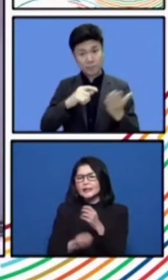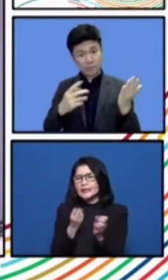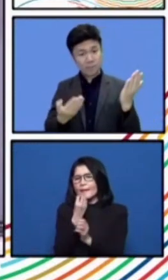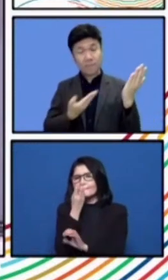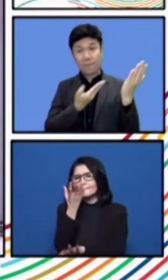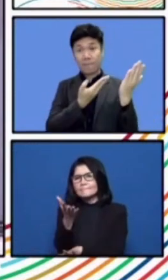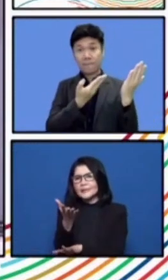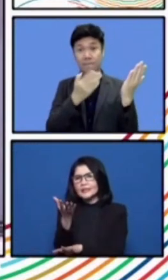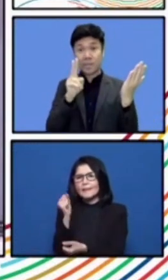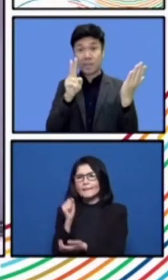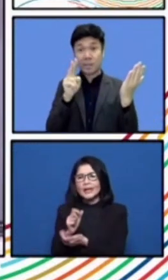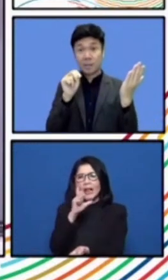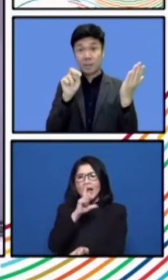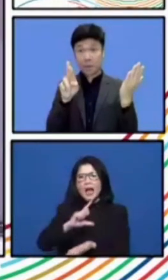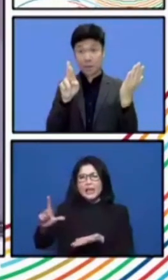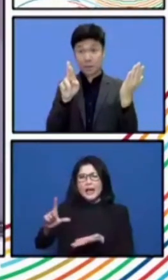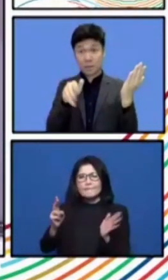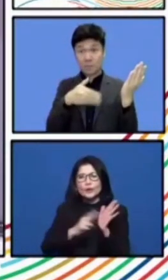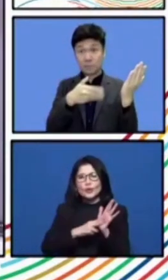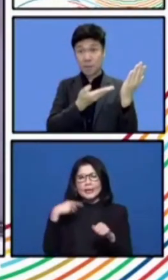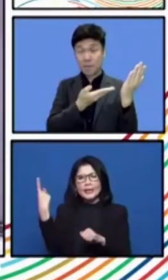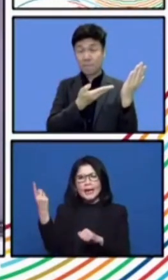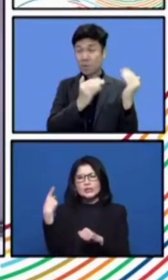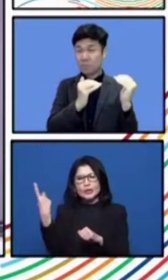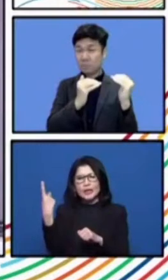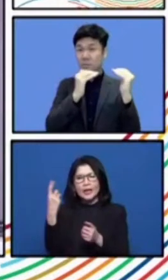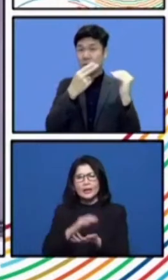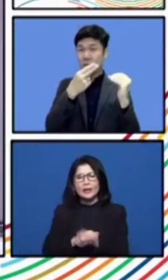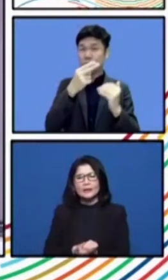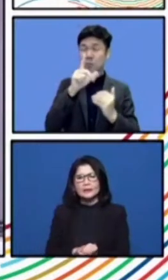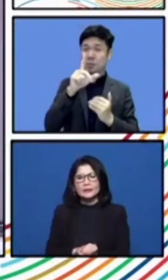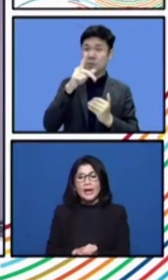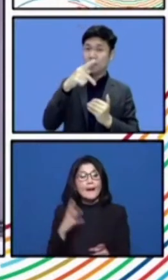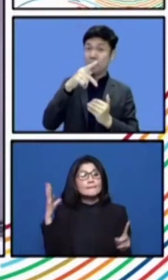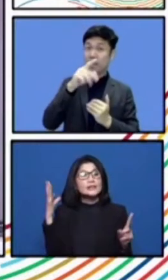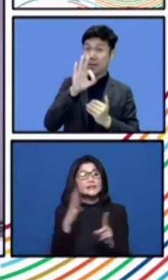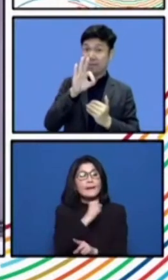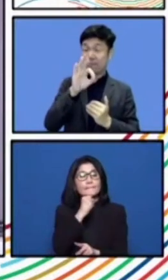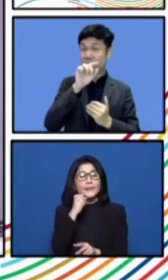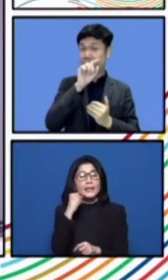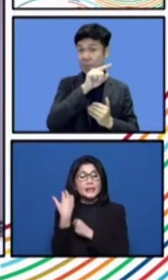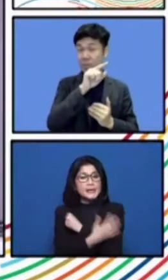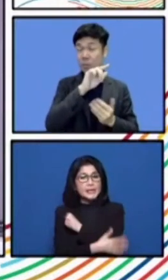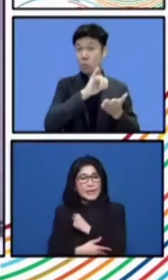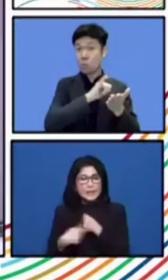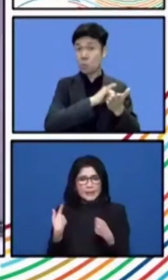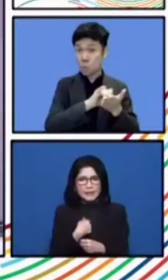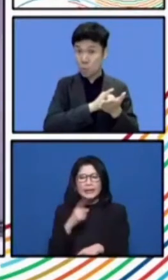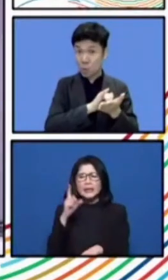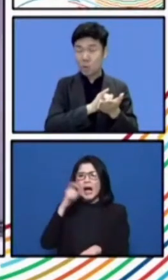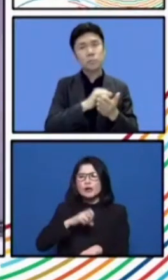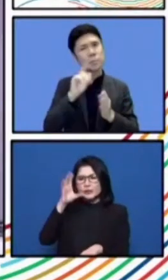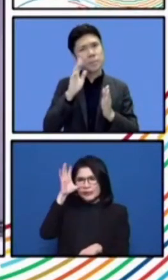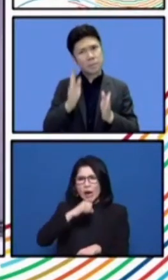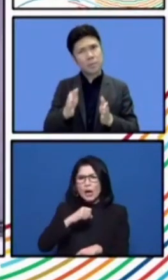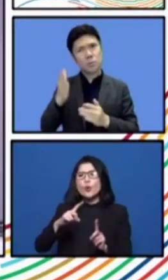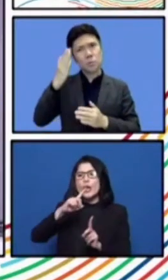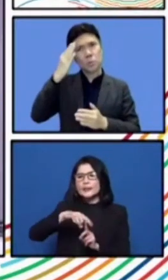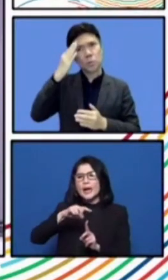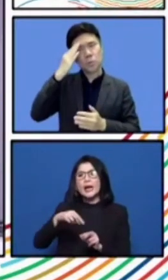during the high level political forms in New York we need to find out those dates when it's happening and